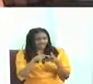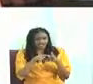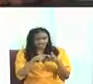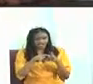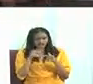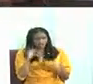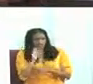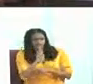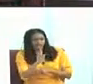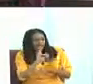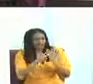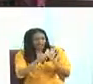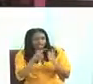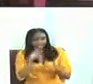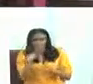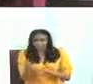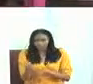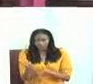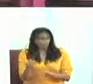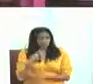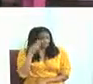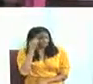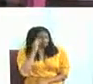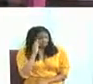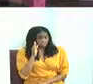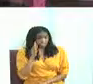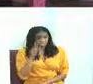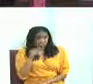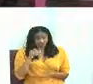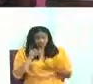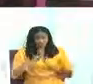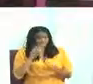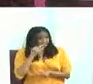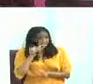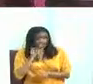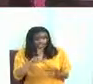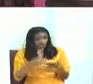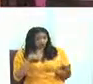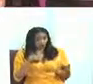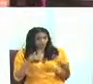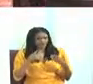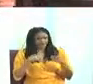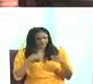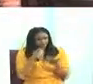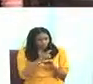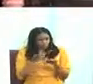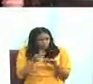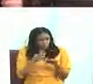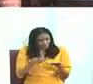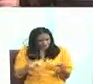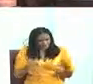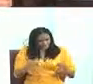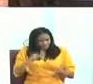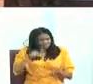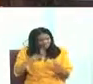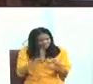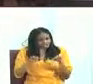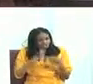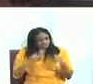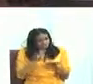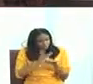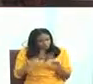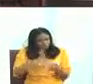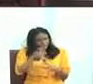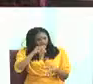telling her later, I didn't know that could be like that. And there's an anointing in this place. Amen. There's a Holy Spirit in